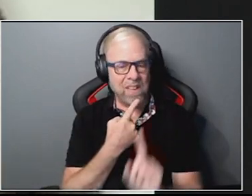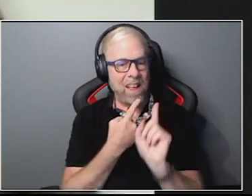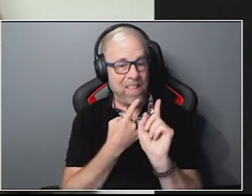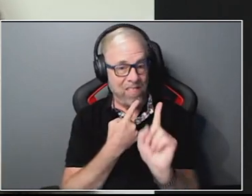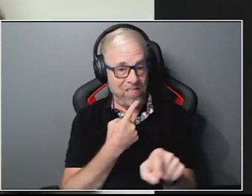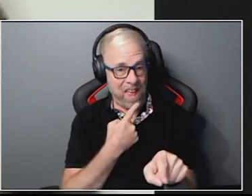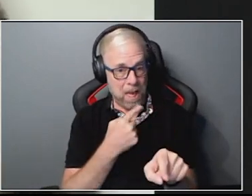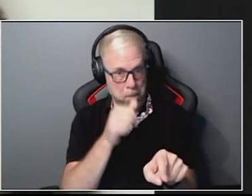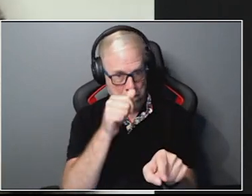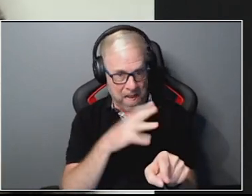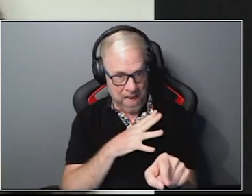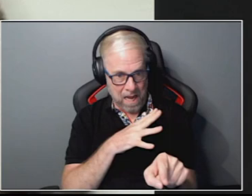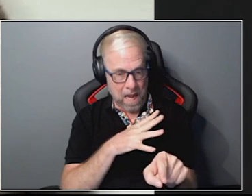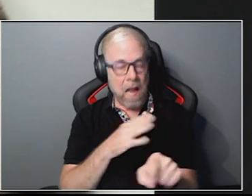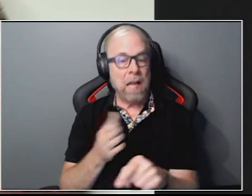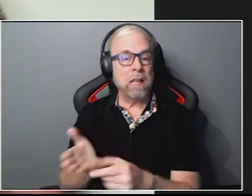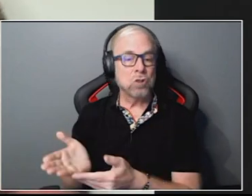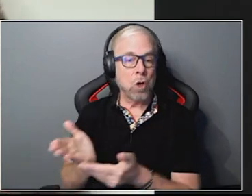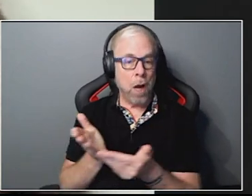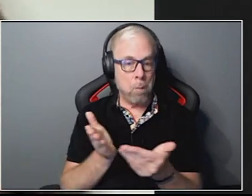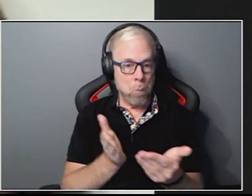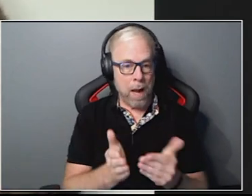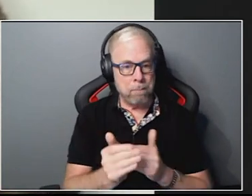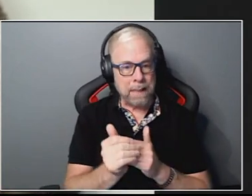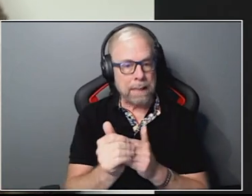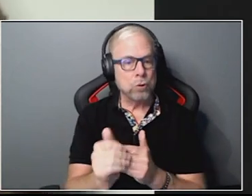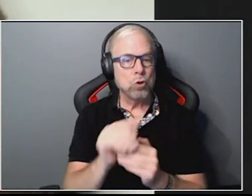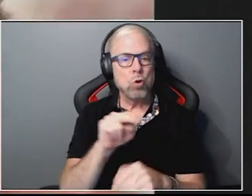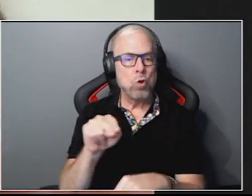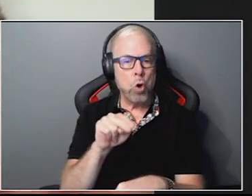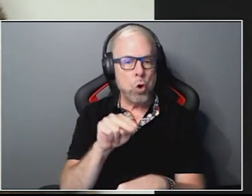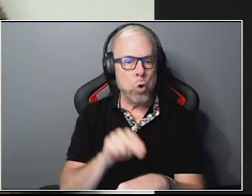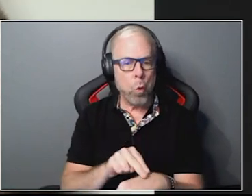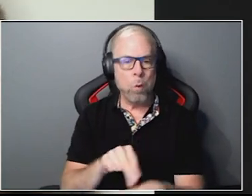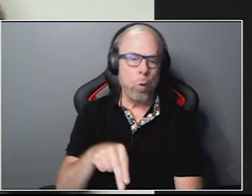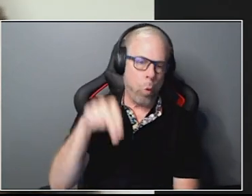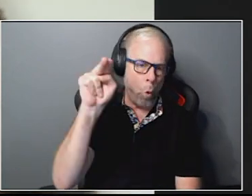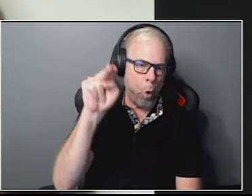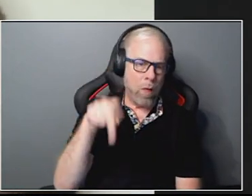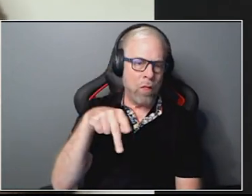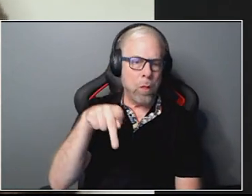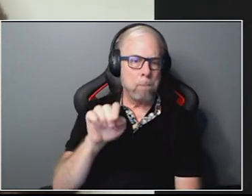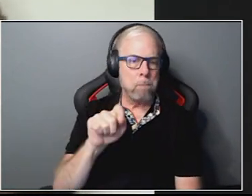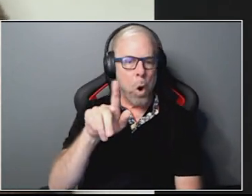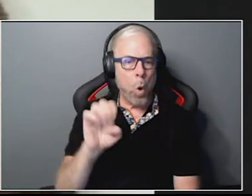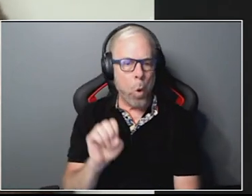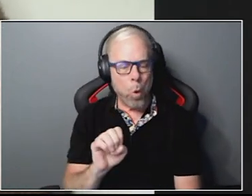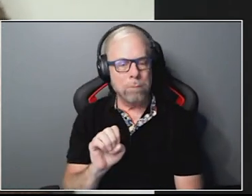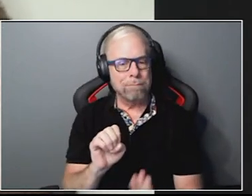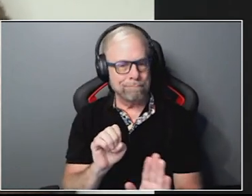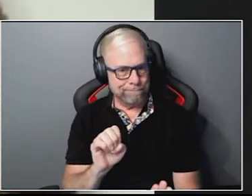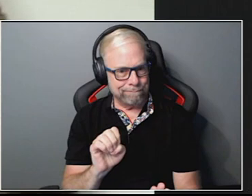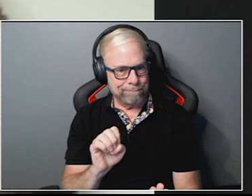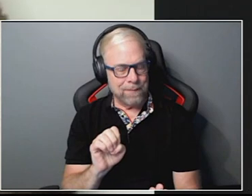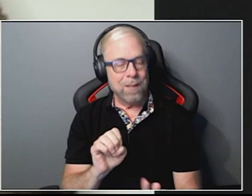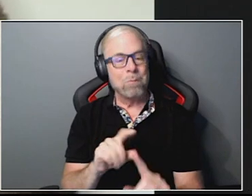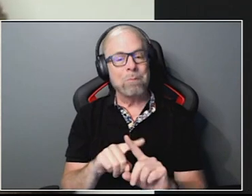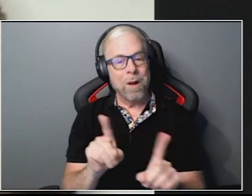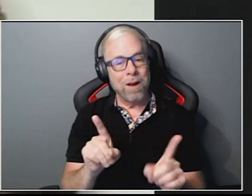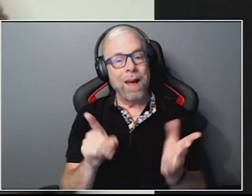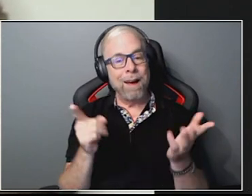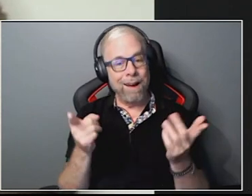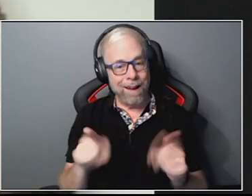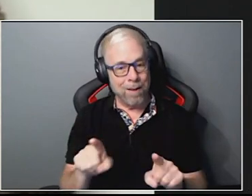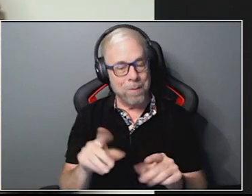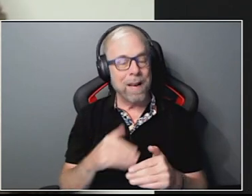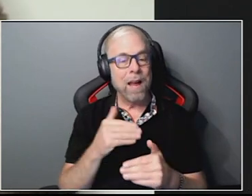me to the North Pole. Well, as the story goes, we ended up going to